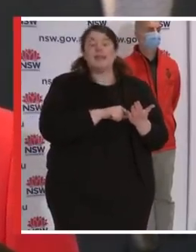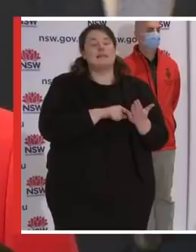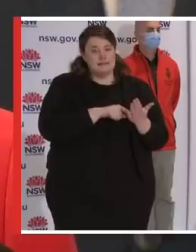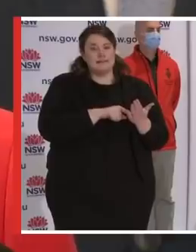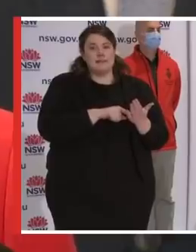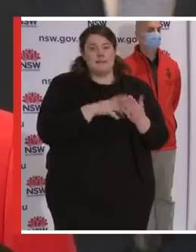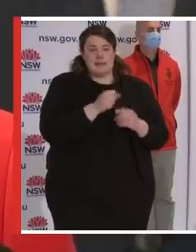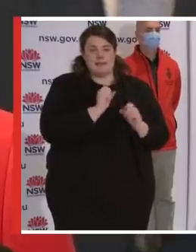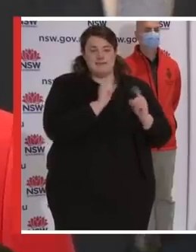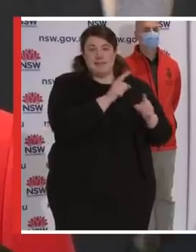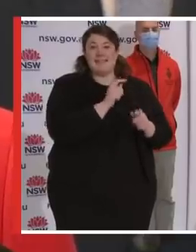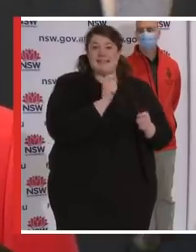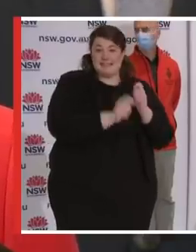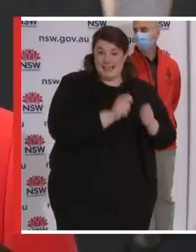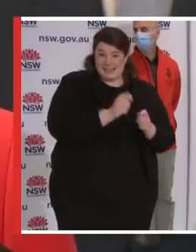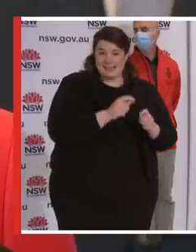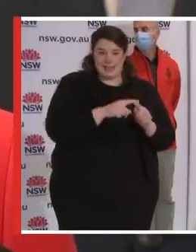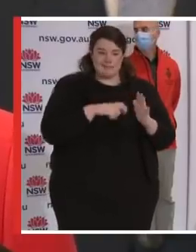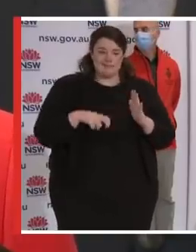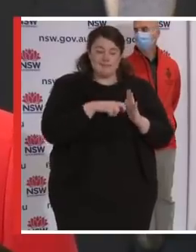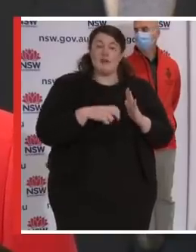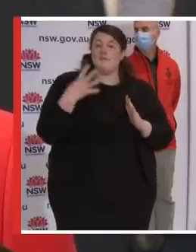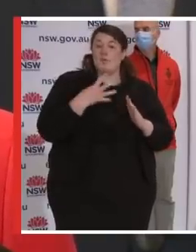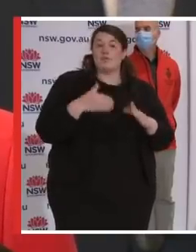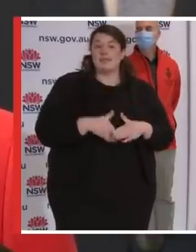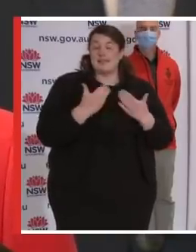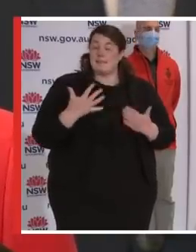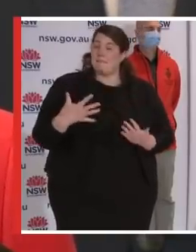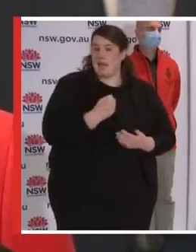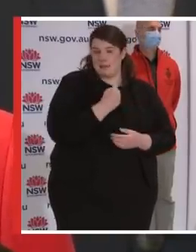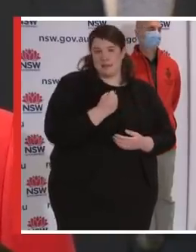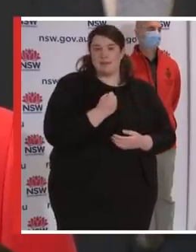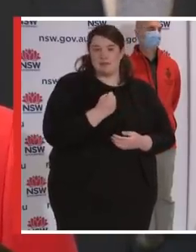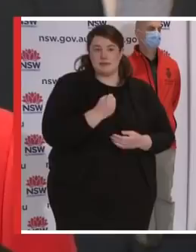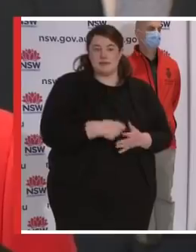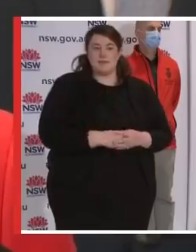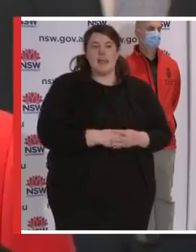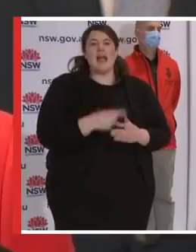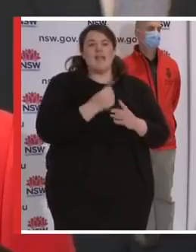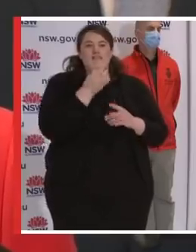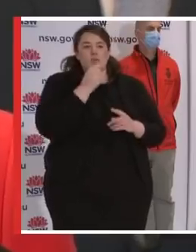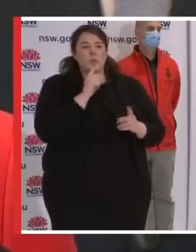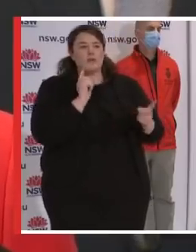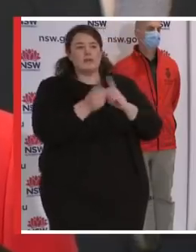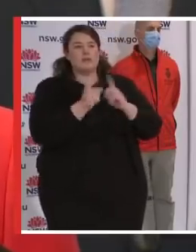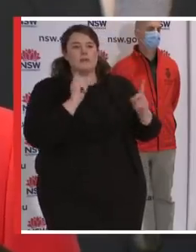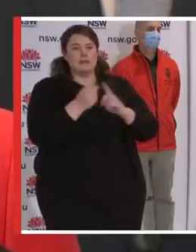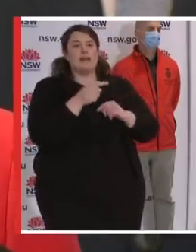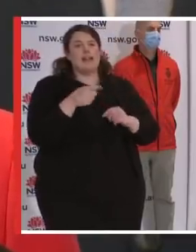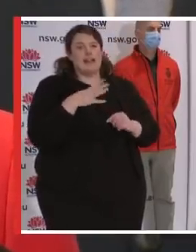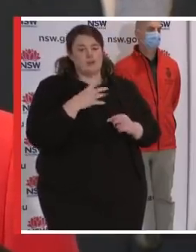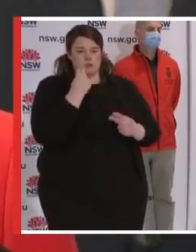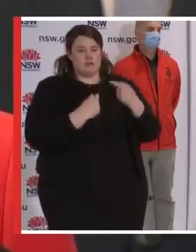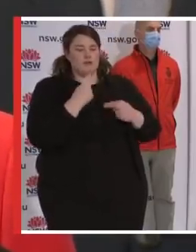and isolate for 14 days. And we've also got a number of casual contact venues. So in terms of the venues where